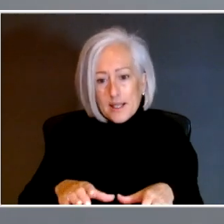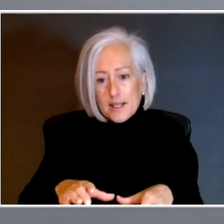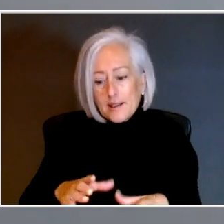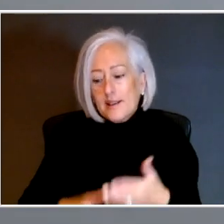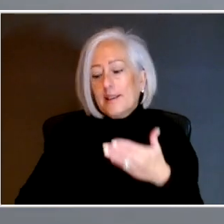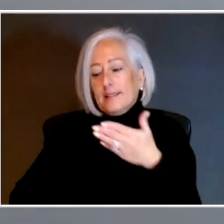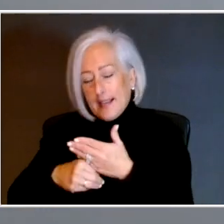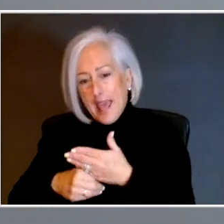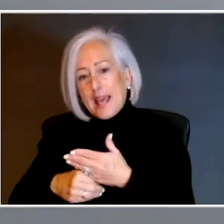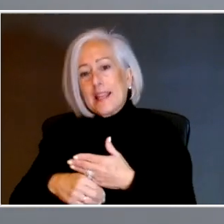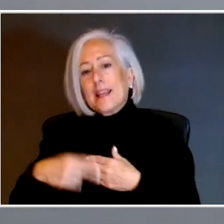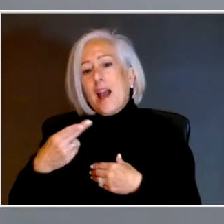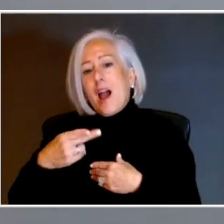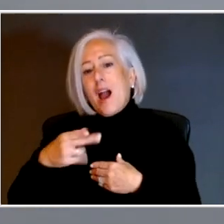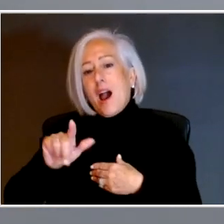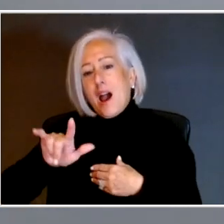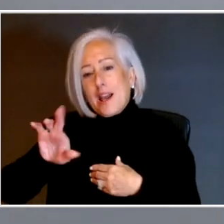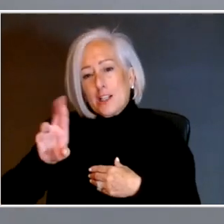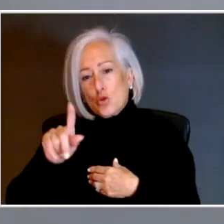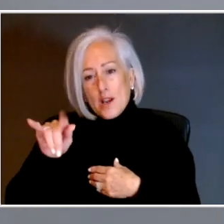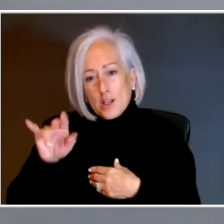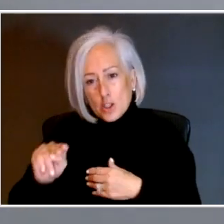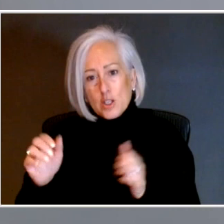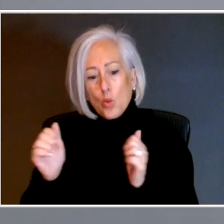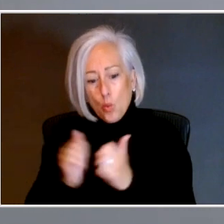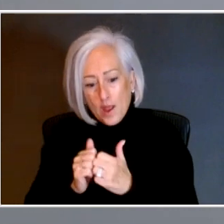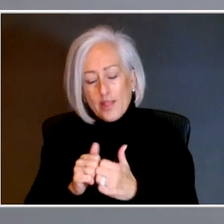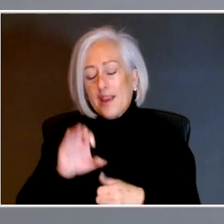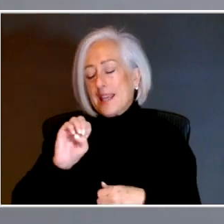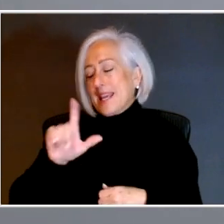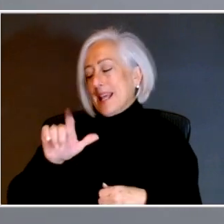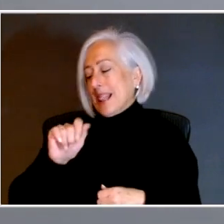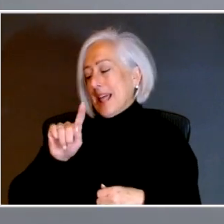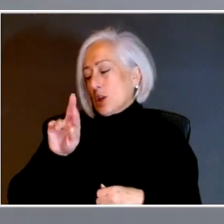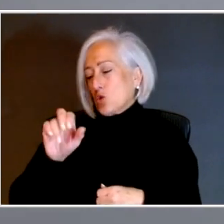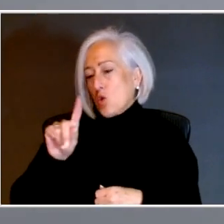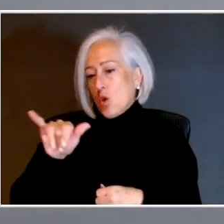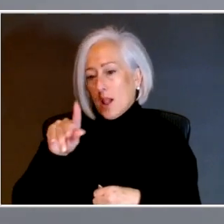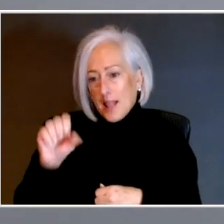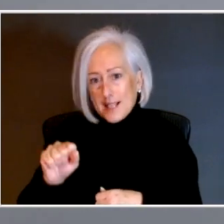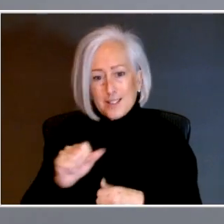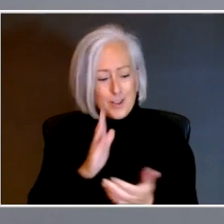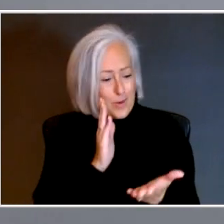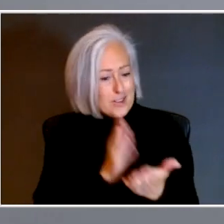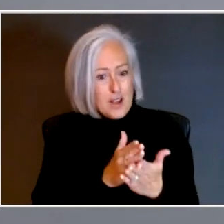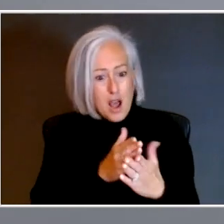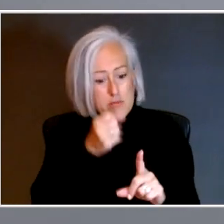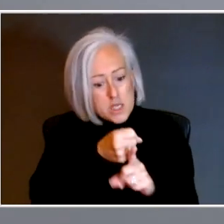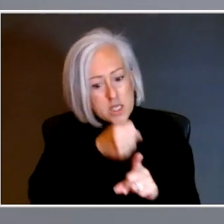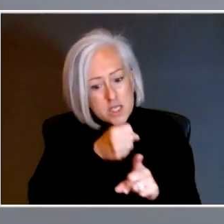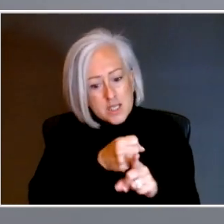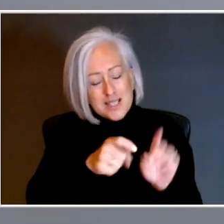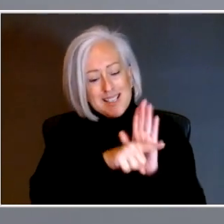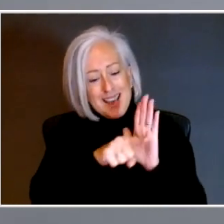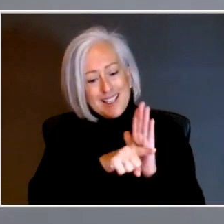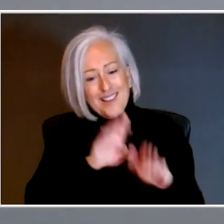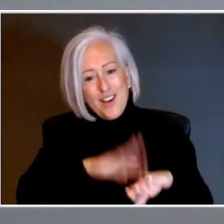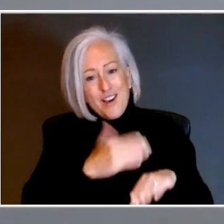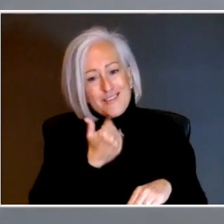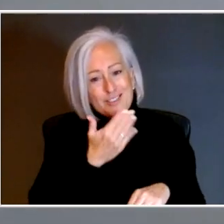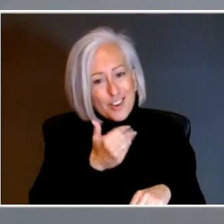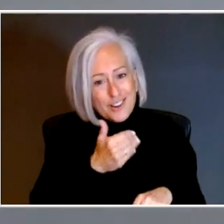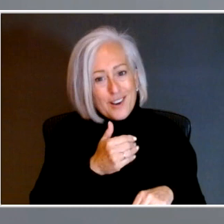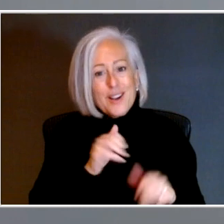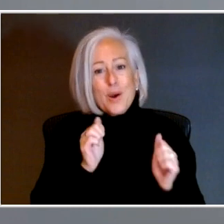the addition of electrolytes as well. So let's stop hating on carbohydrates and sugar, specifically for my athletes, and start to learn